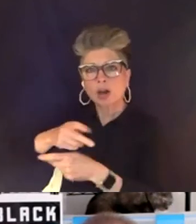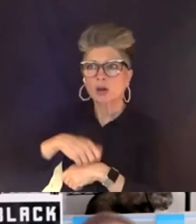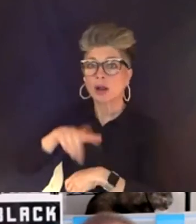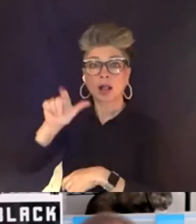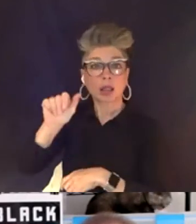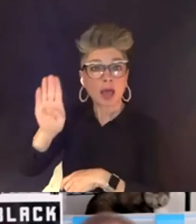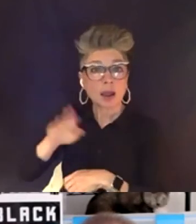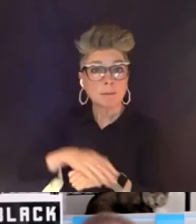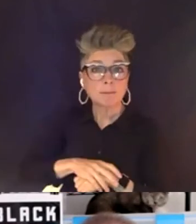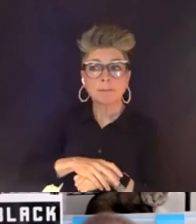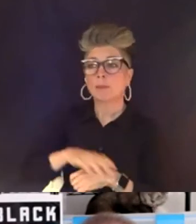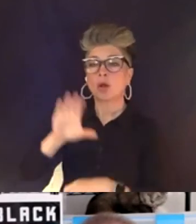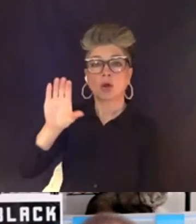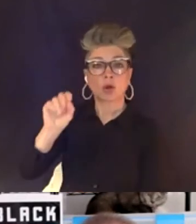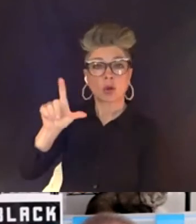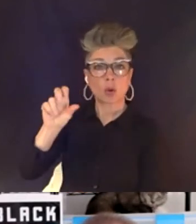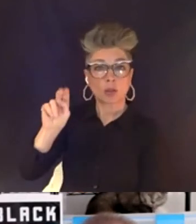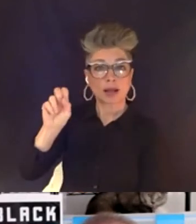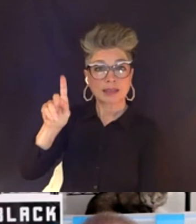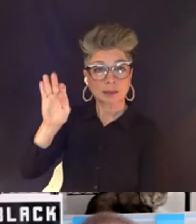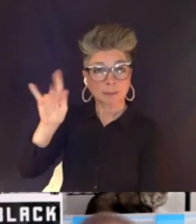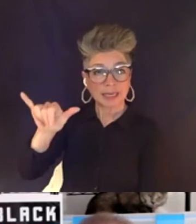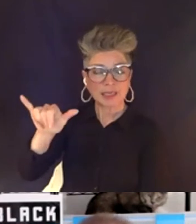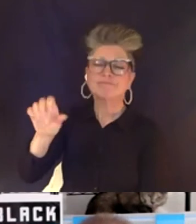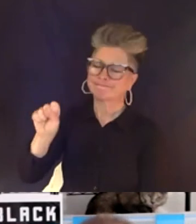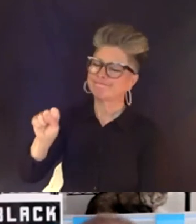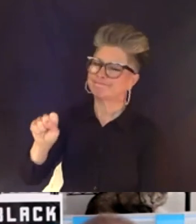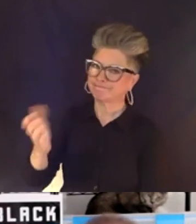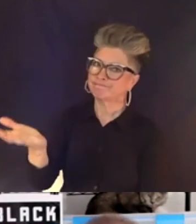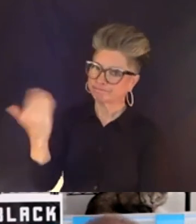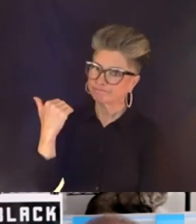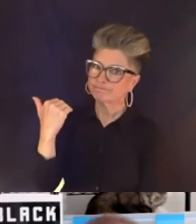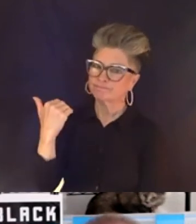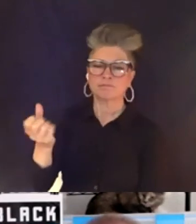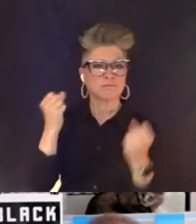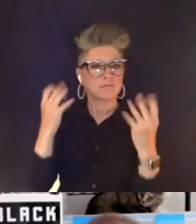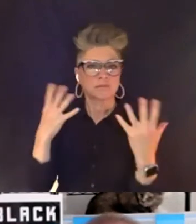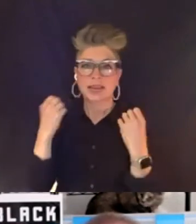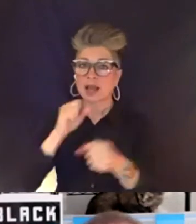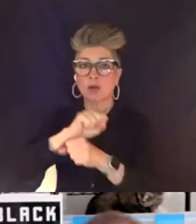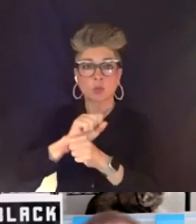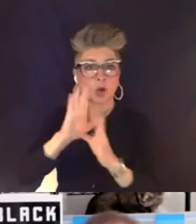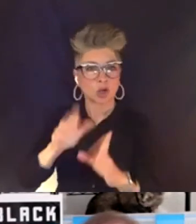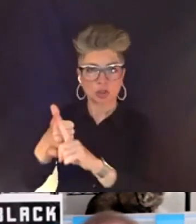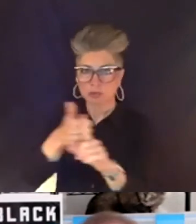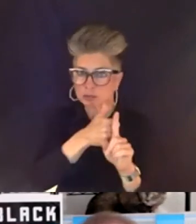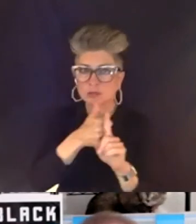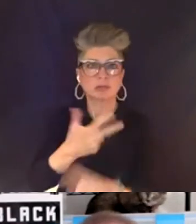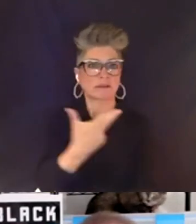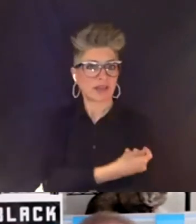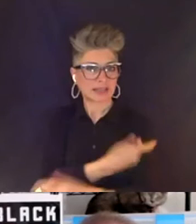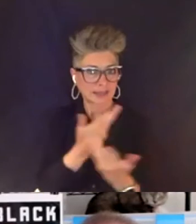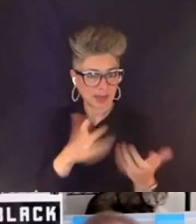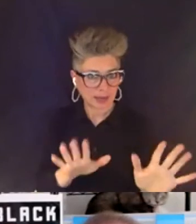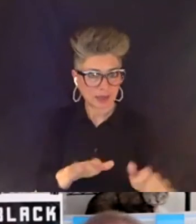colonoscopies, it's time. You can absolutely come in. A lot of the health workers have been vaccinated, you'll also be